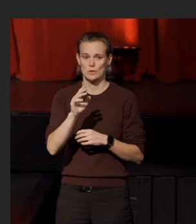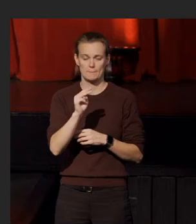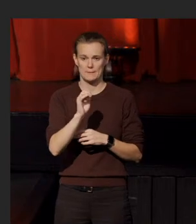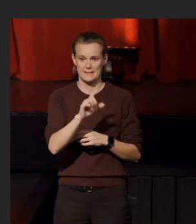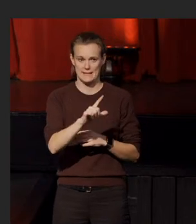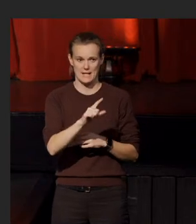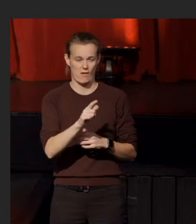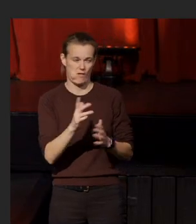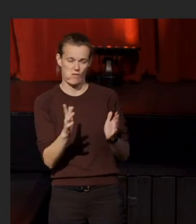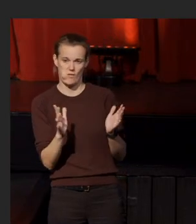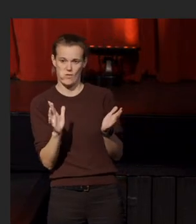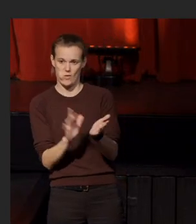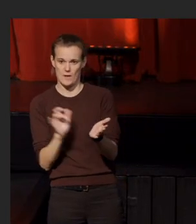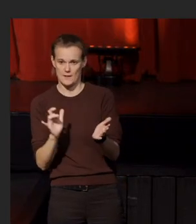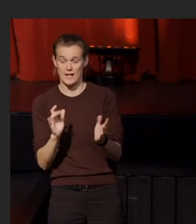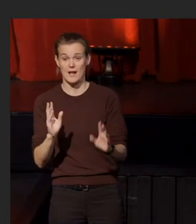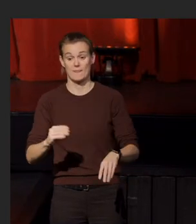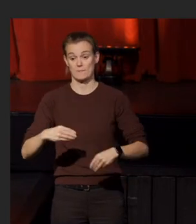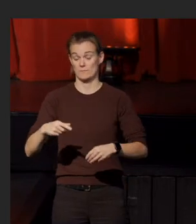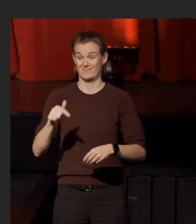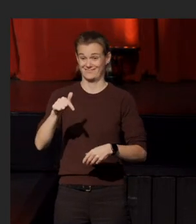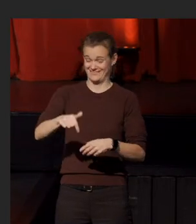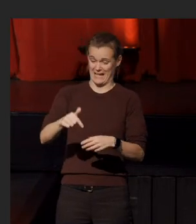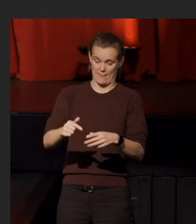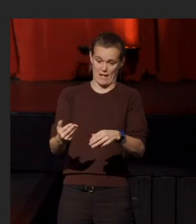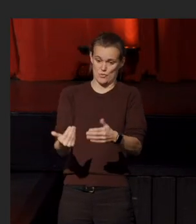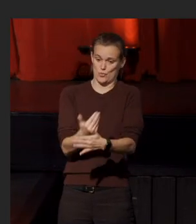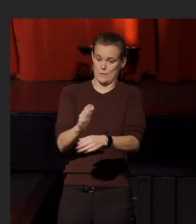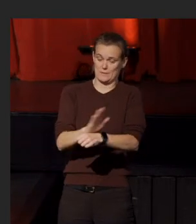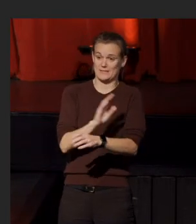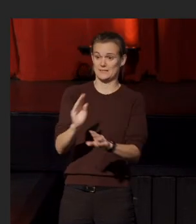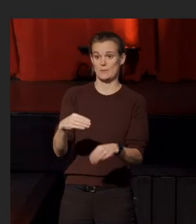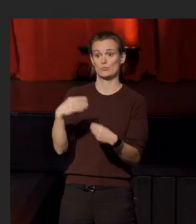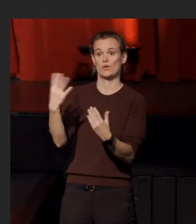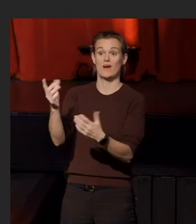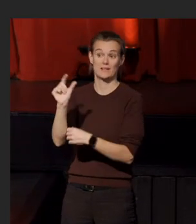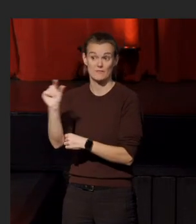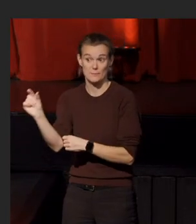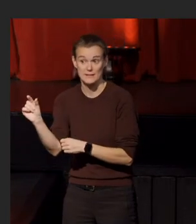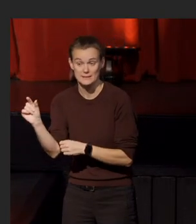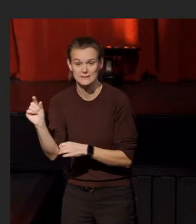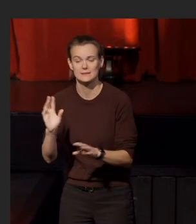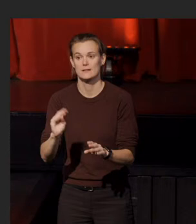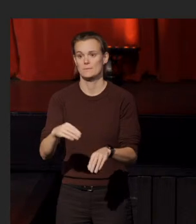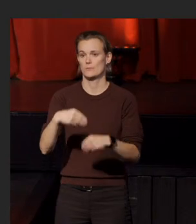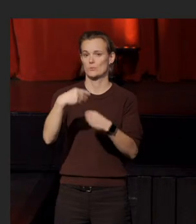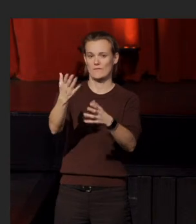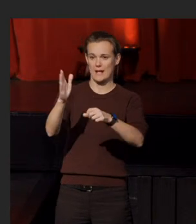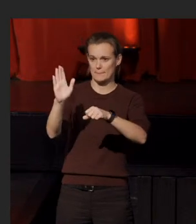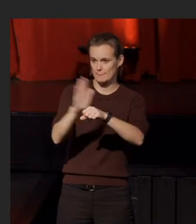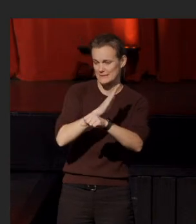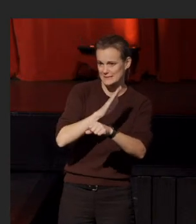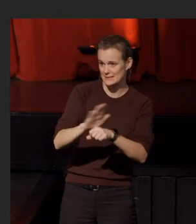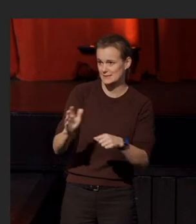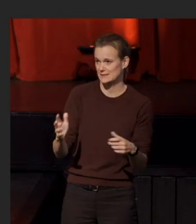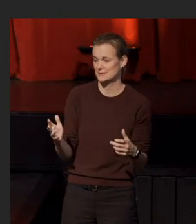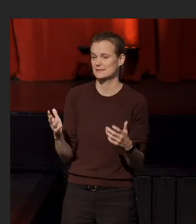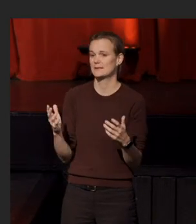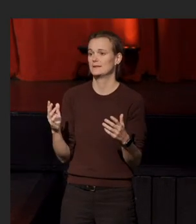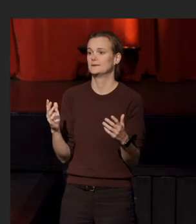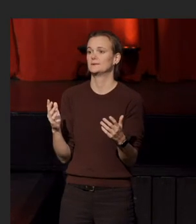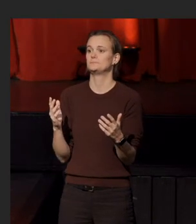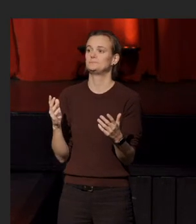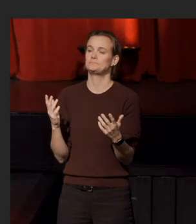clients, both governments, and some many bad governments, I will say, and big corporate actors, the means to